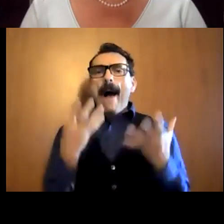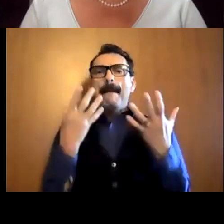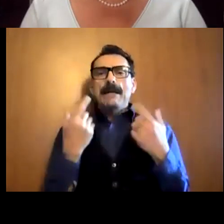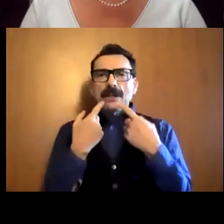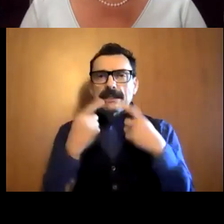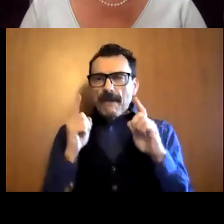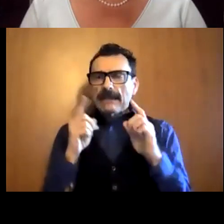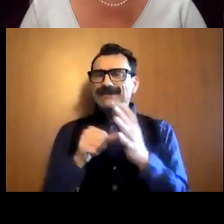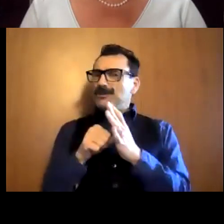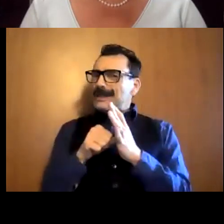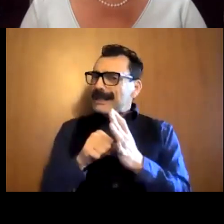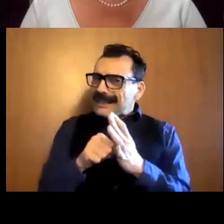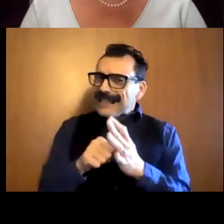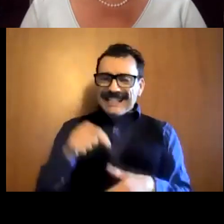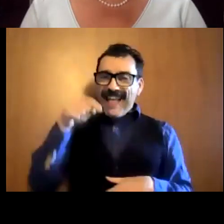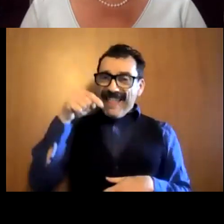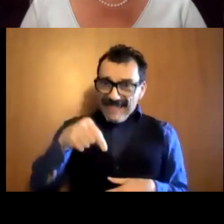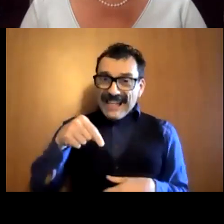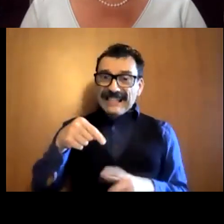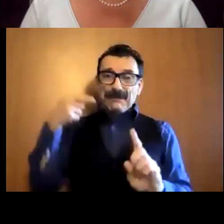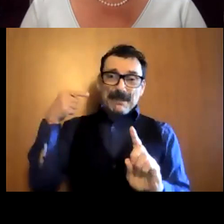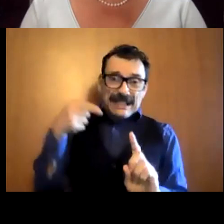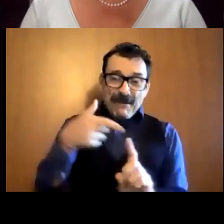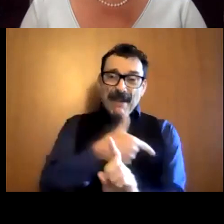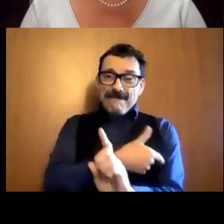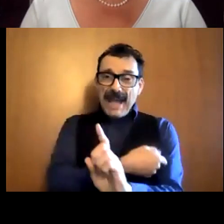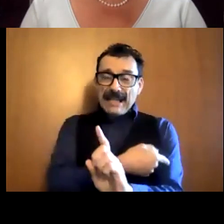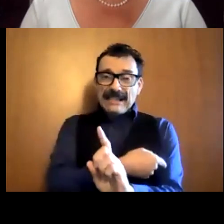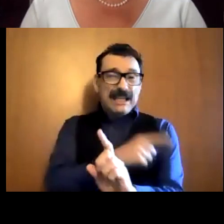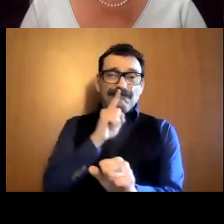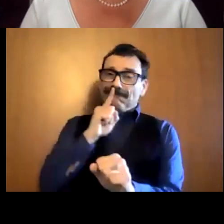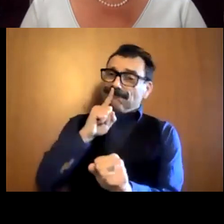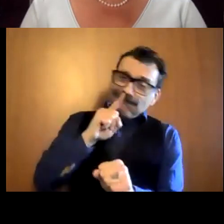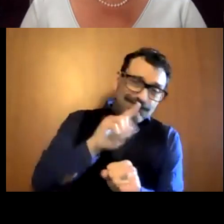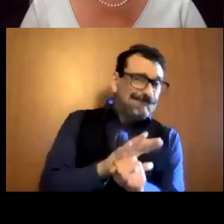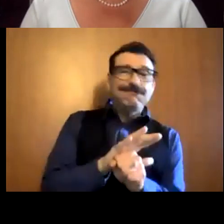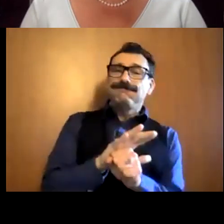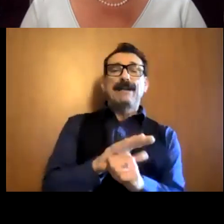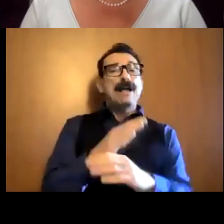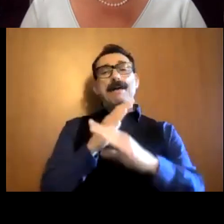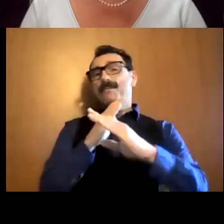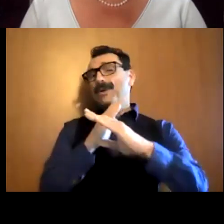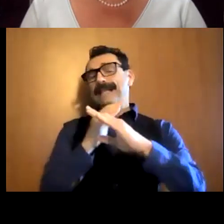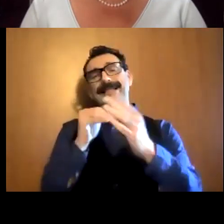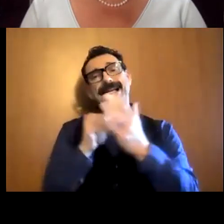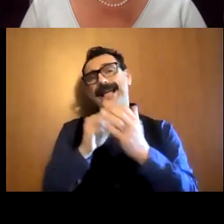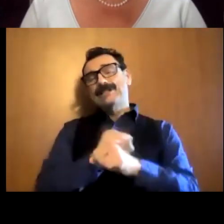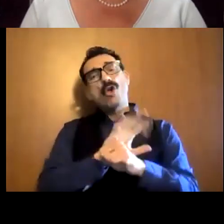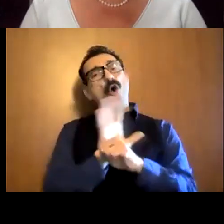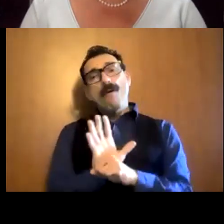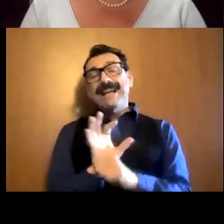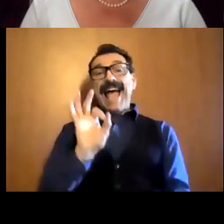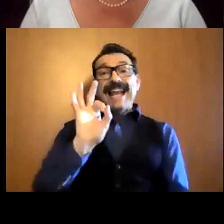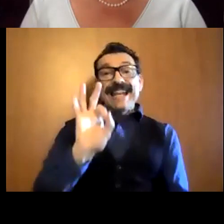that this vaccine promises to protect against COVID illness 95% of